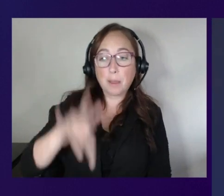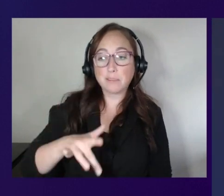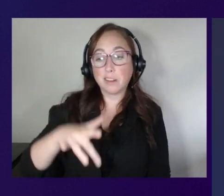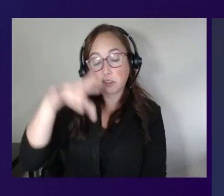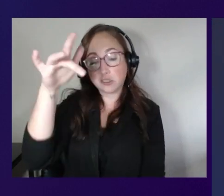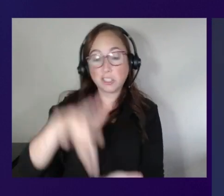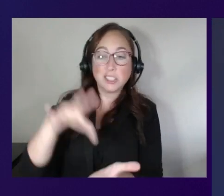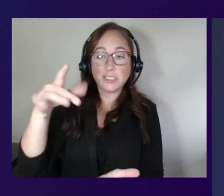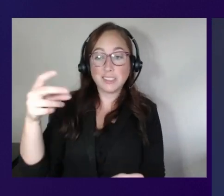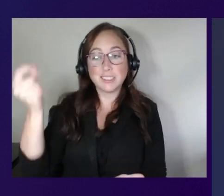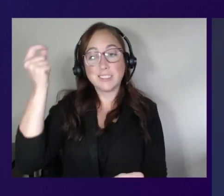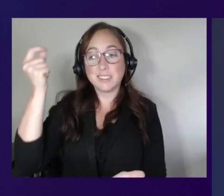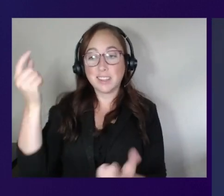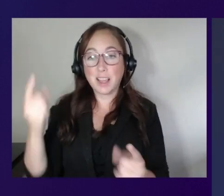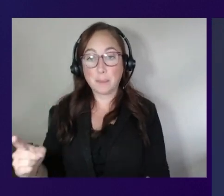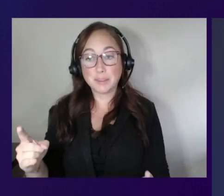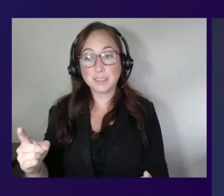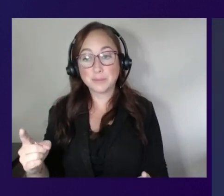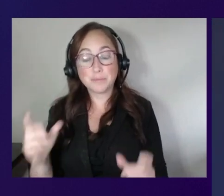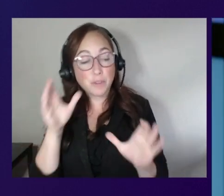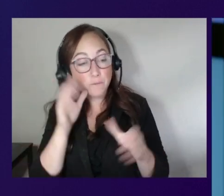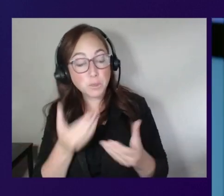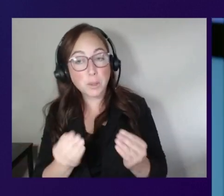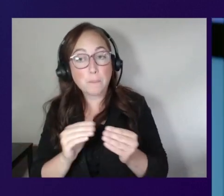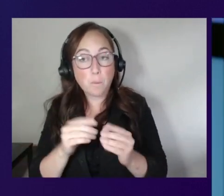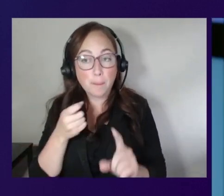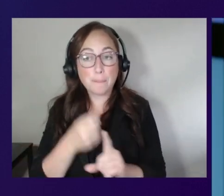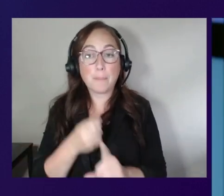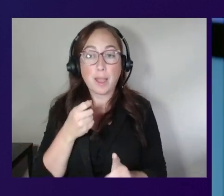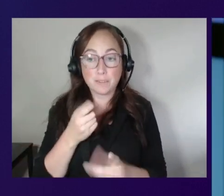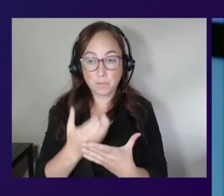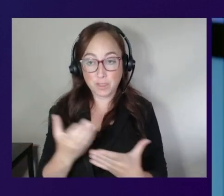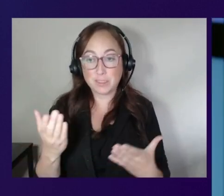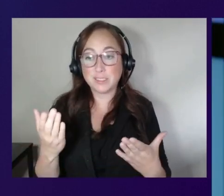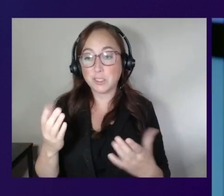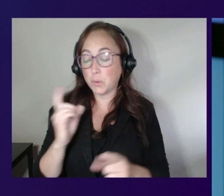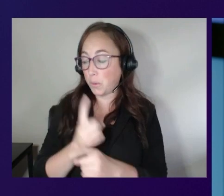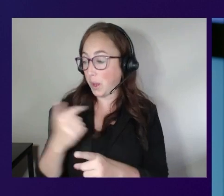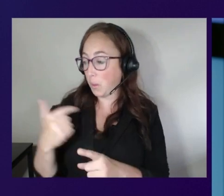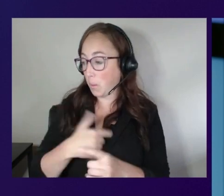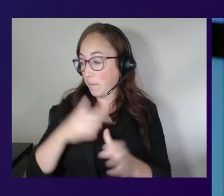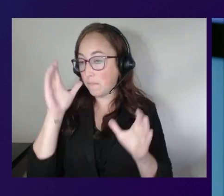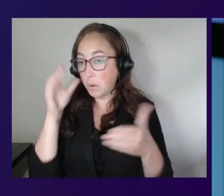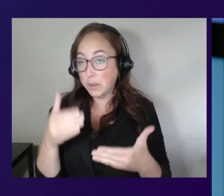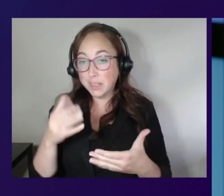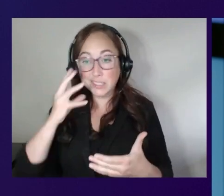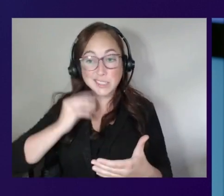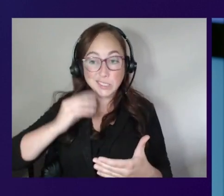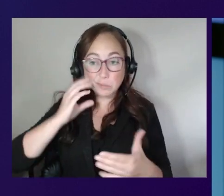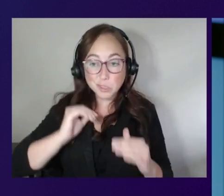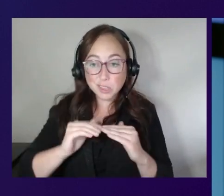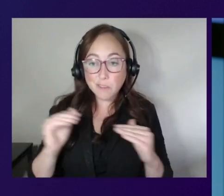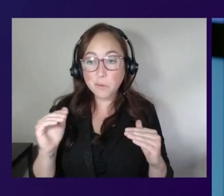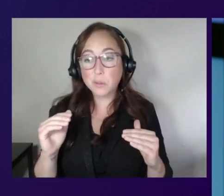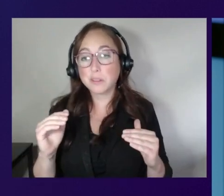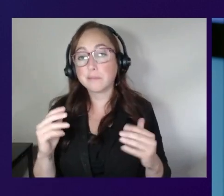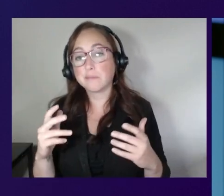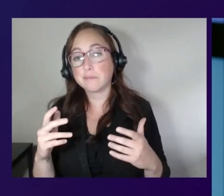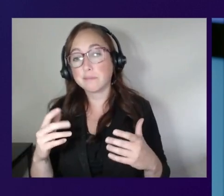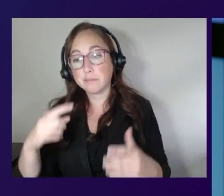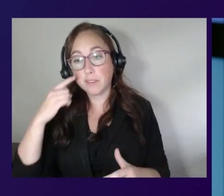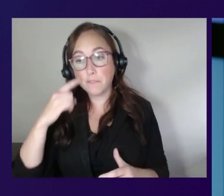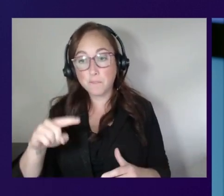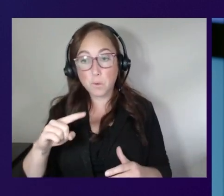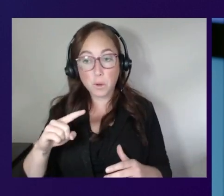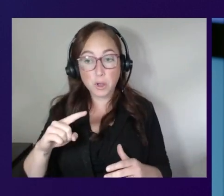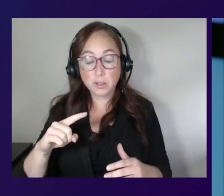on more impactful things to the business. And we're focusing on like experience level for the